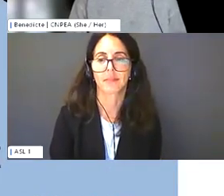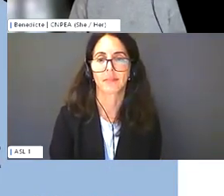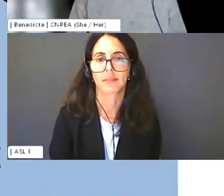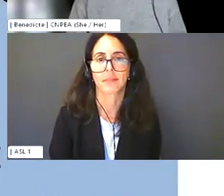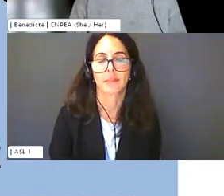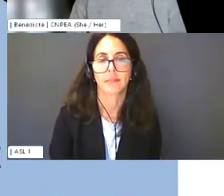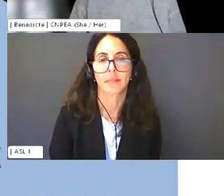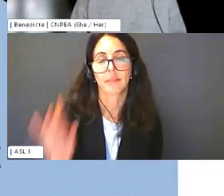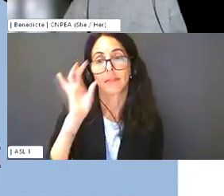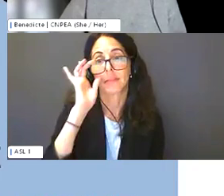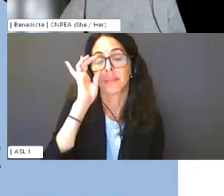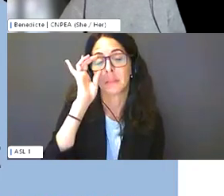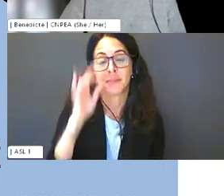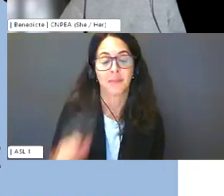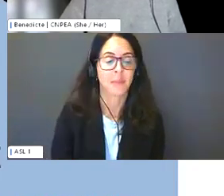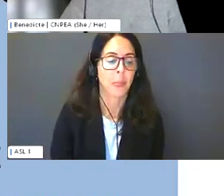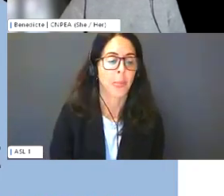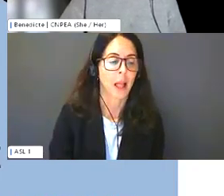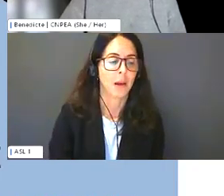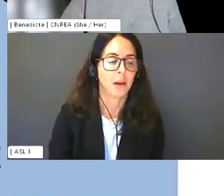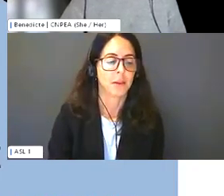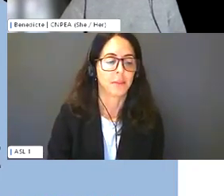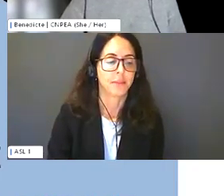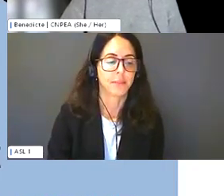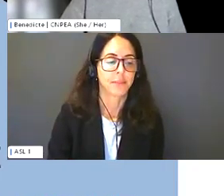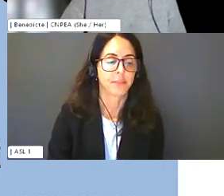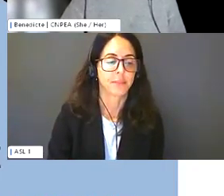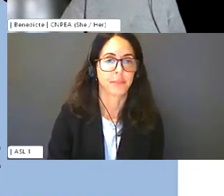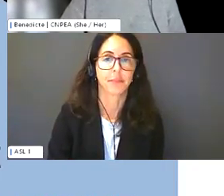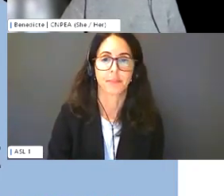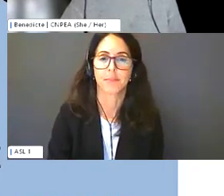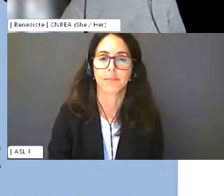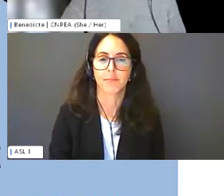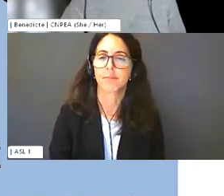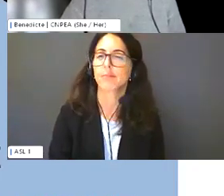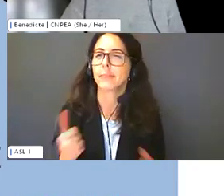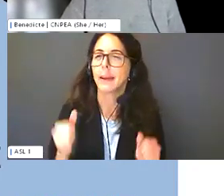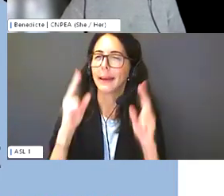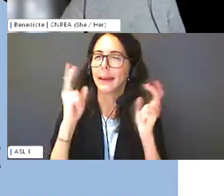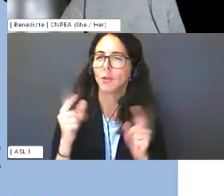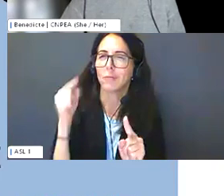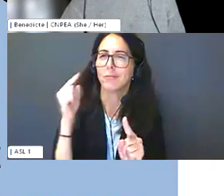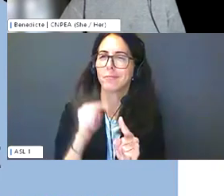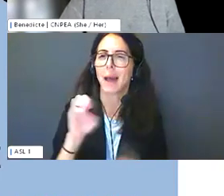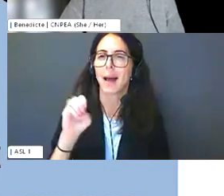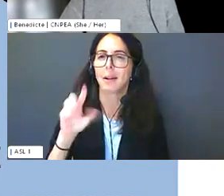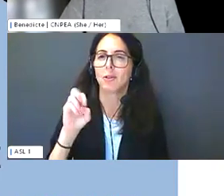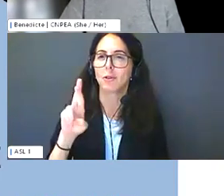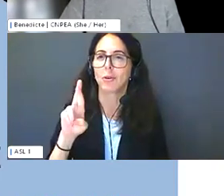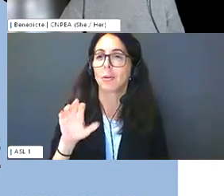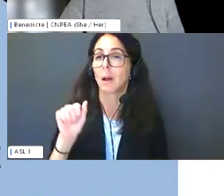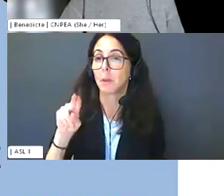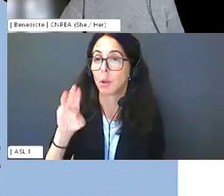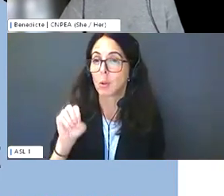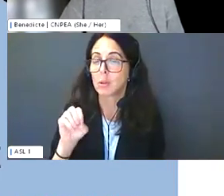So we know that when we speak around issues pertaining to elder abuse, there's a lot of people that may